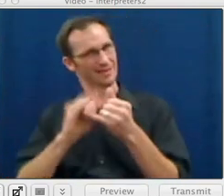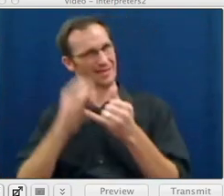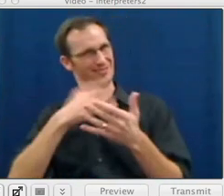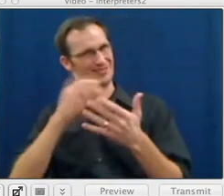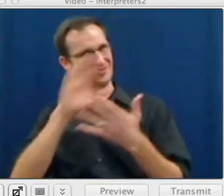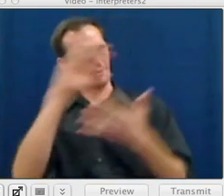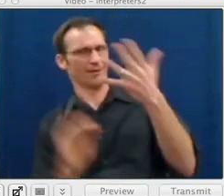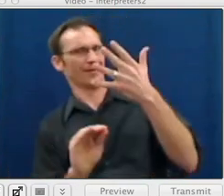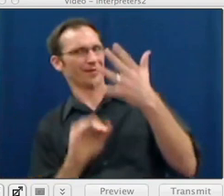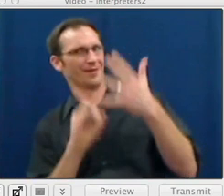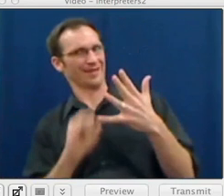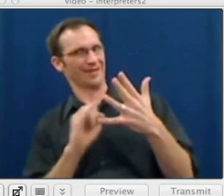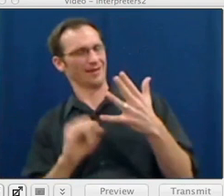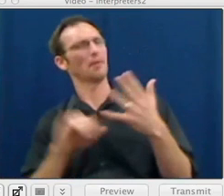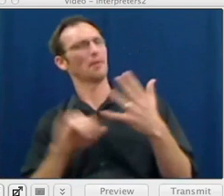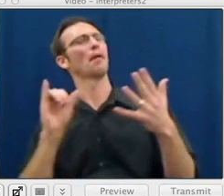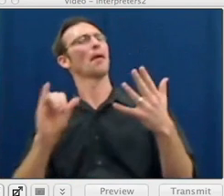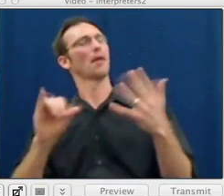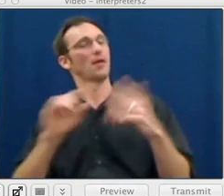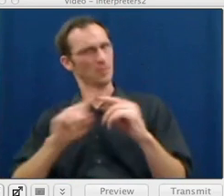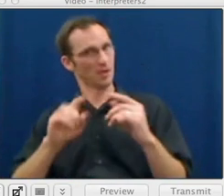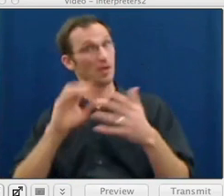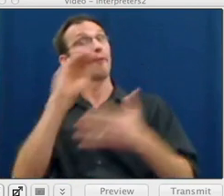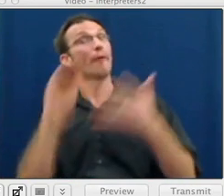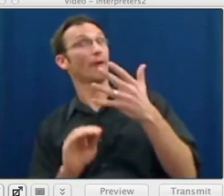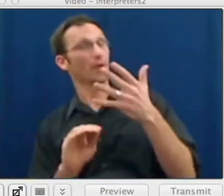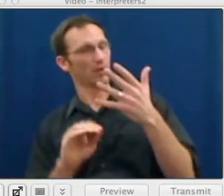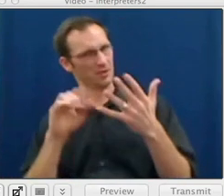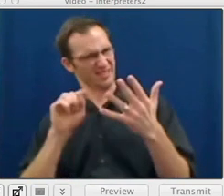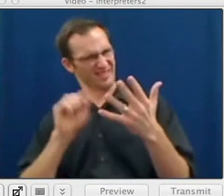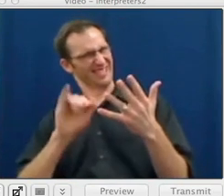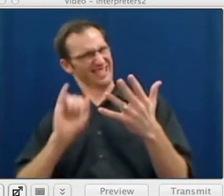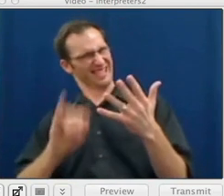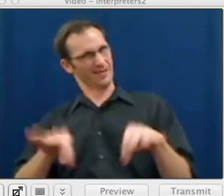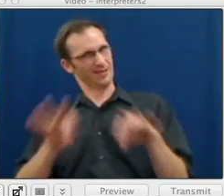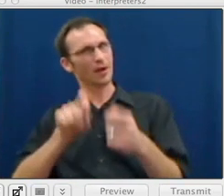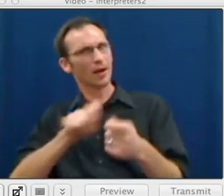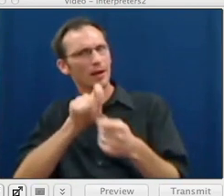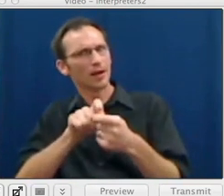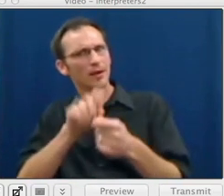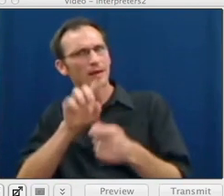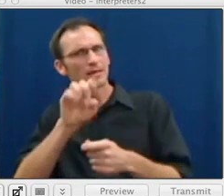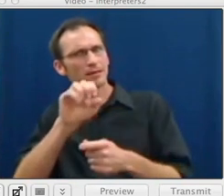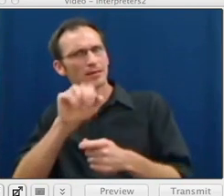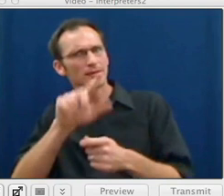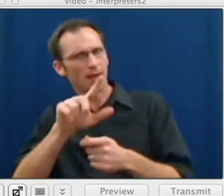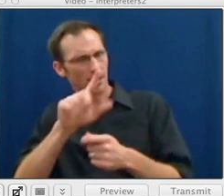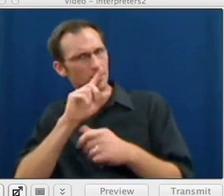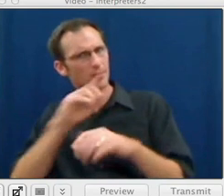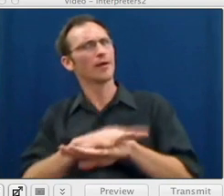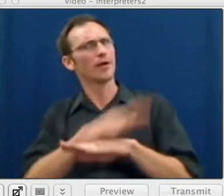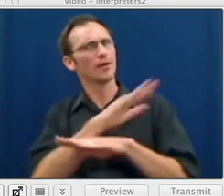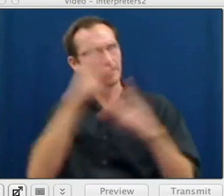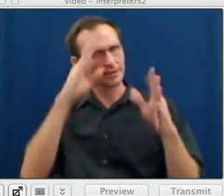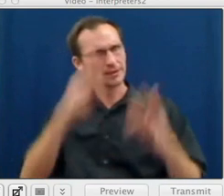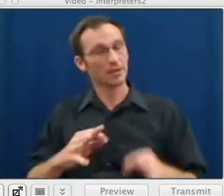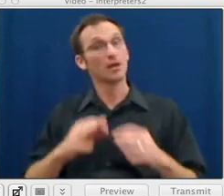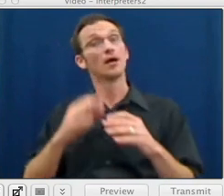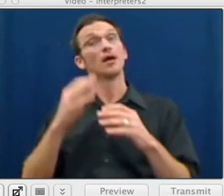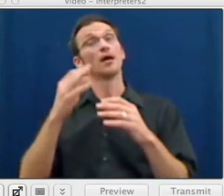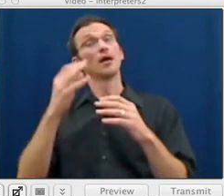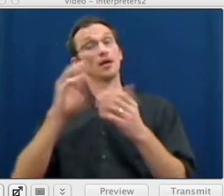course, very telling about her decision making, because really, the demand constellation I would want